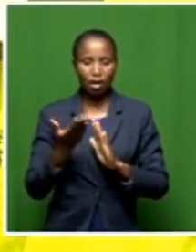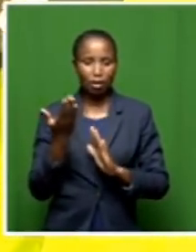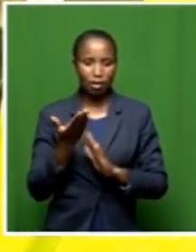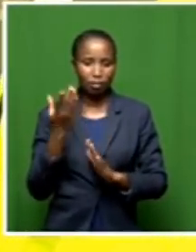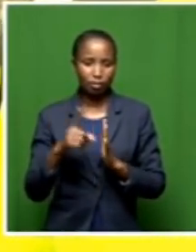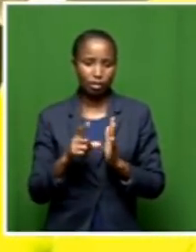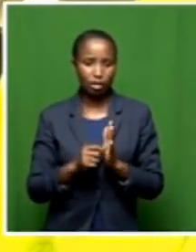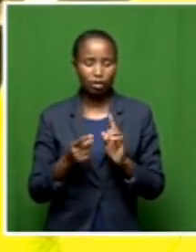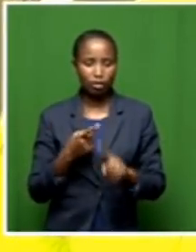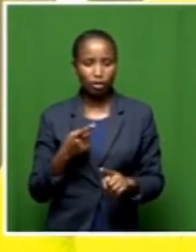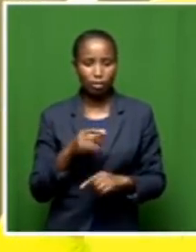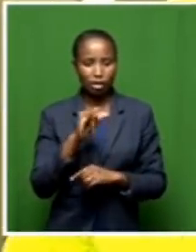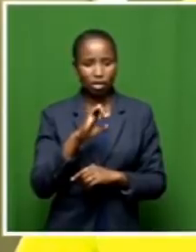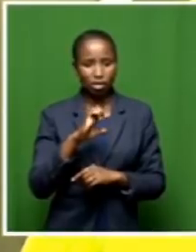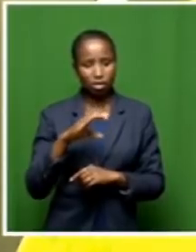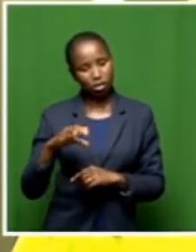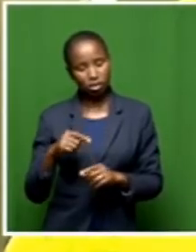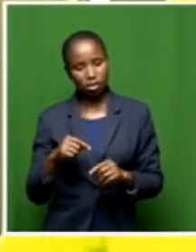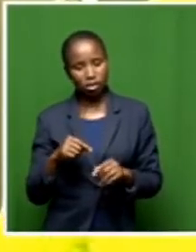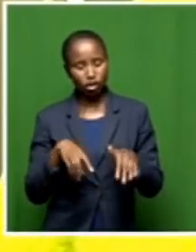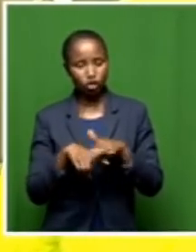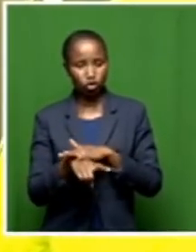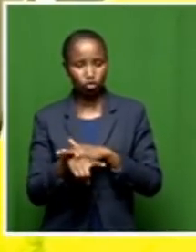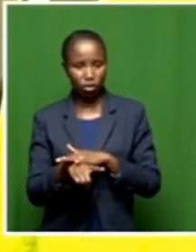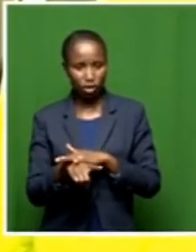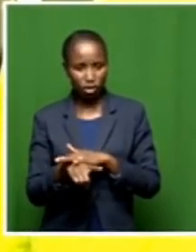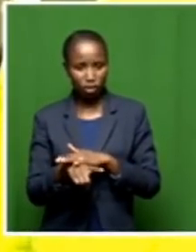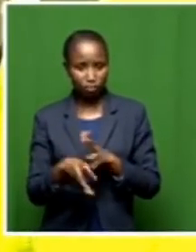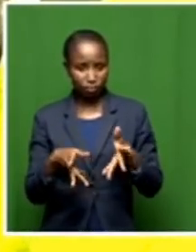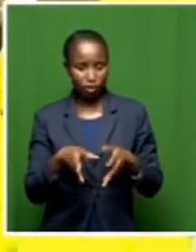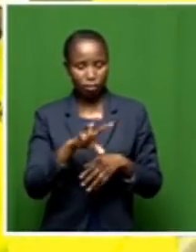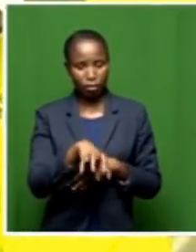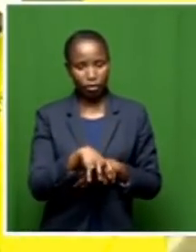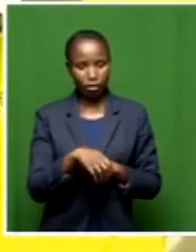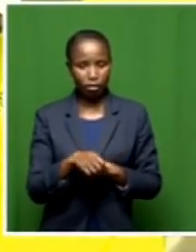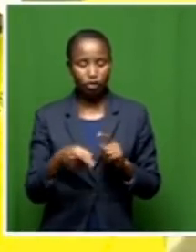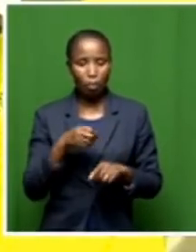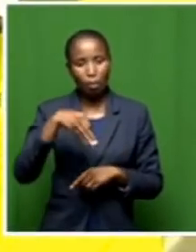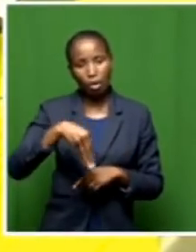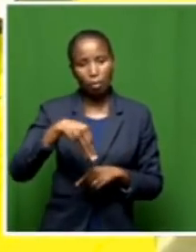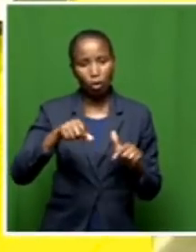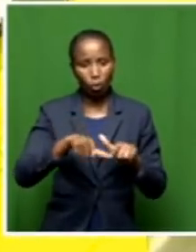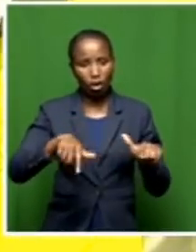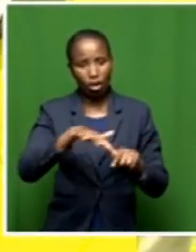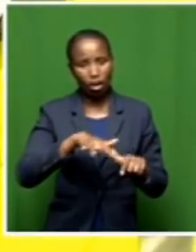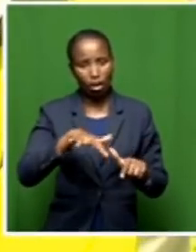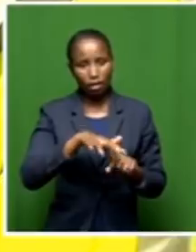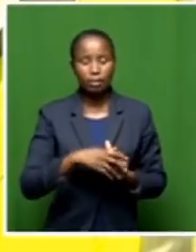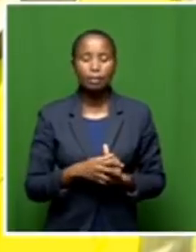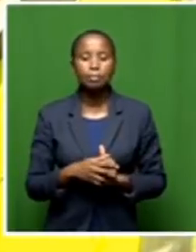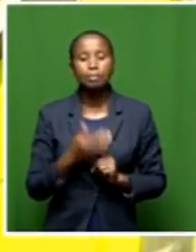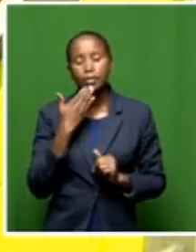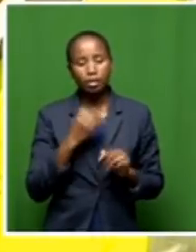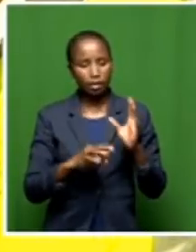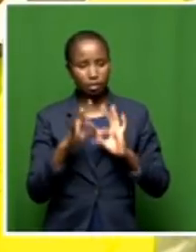district head here in the Springbok area, in the Maculand area. Stephen, tell us, in terms of problems that